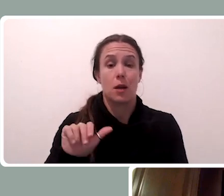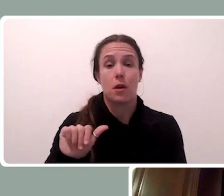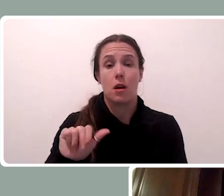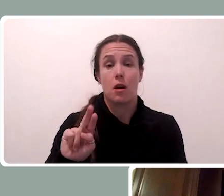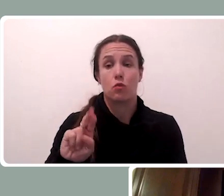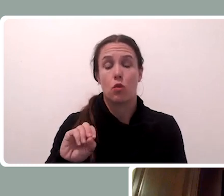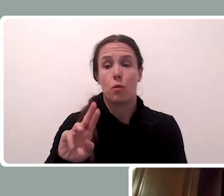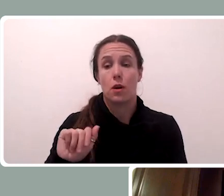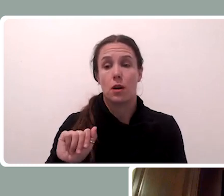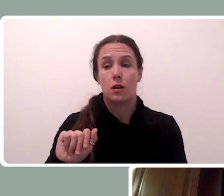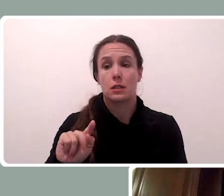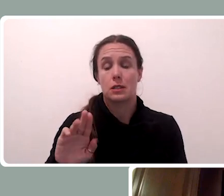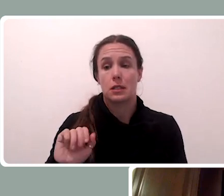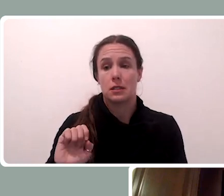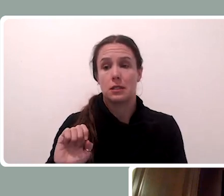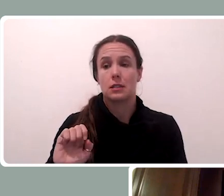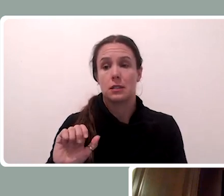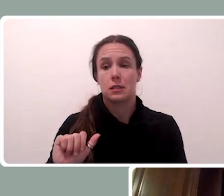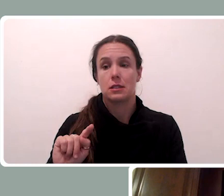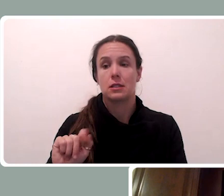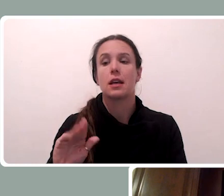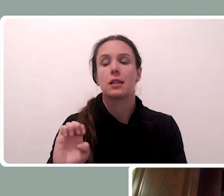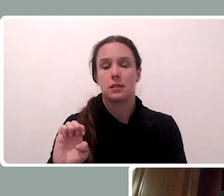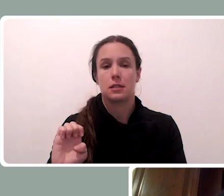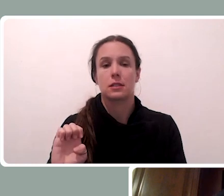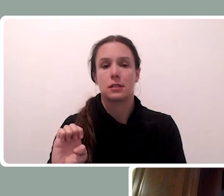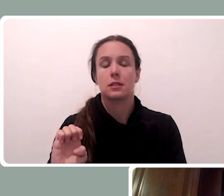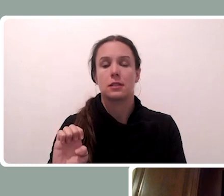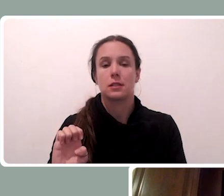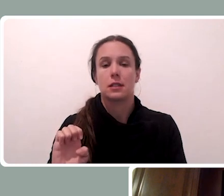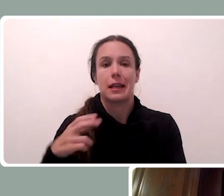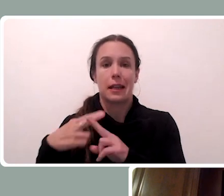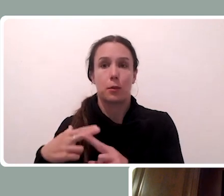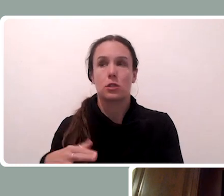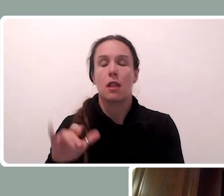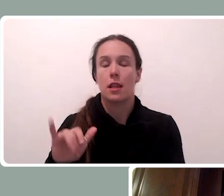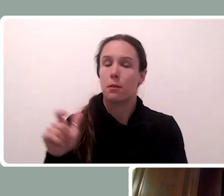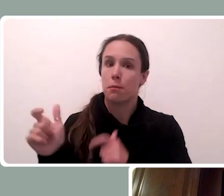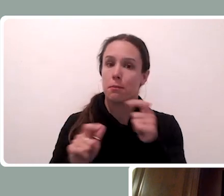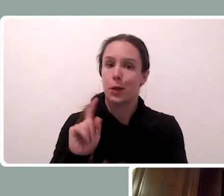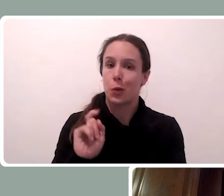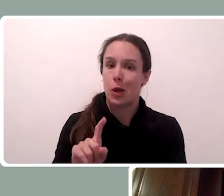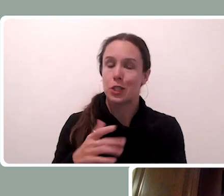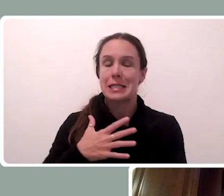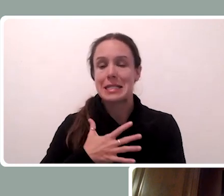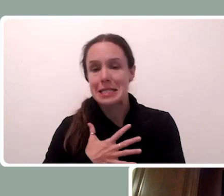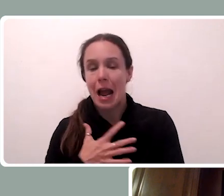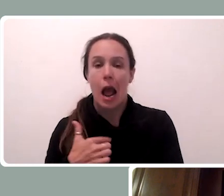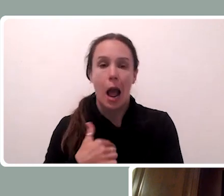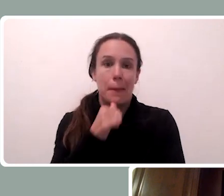inhibitors? This is a loaded question. So my disclaimer is I'm not a